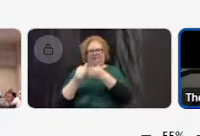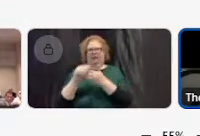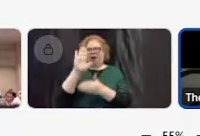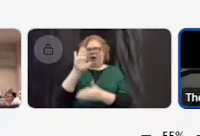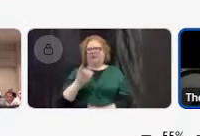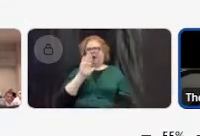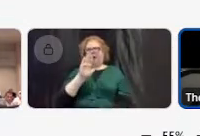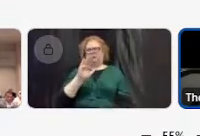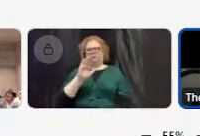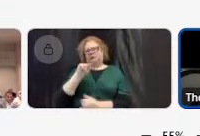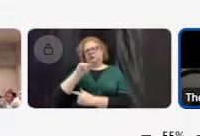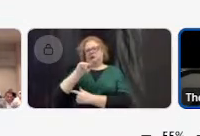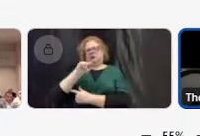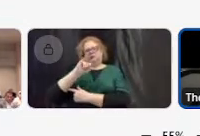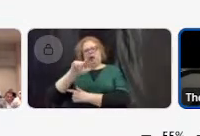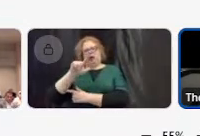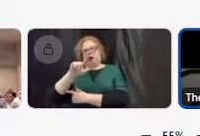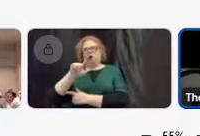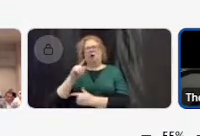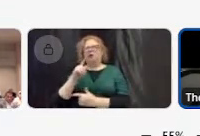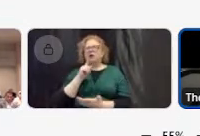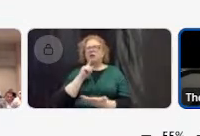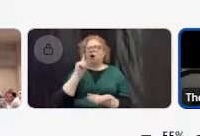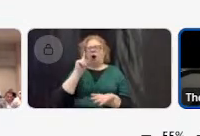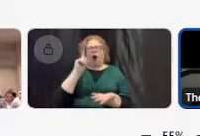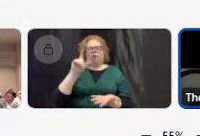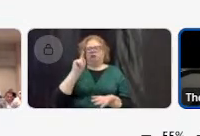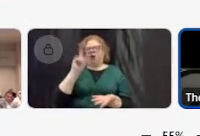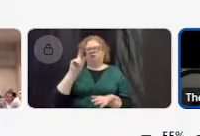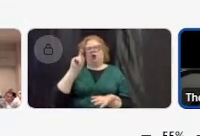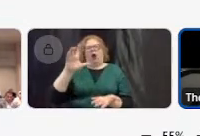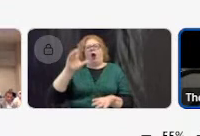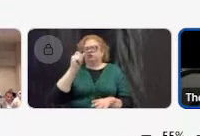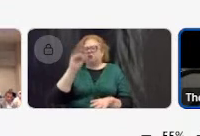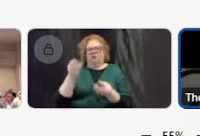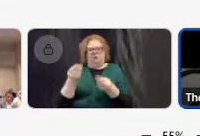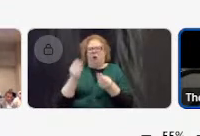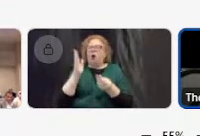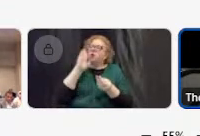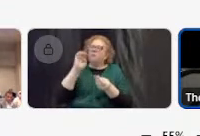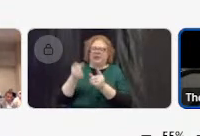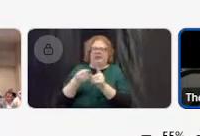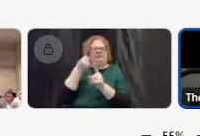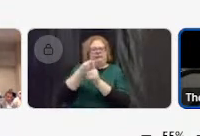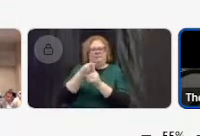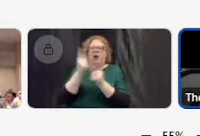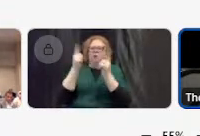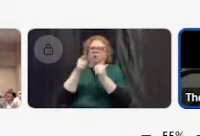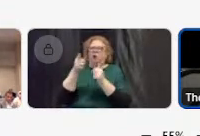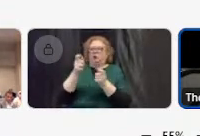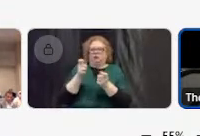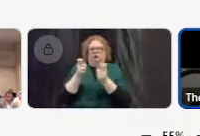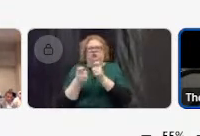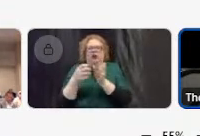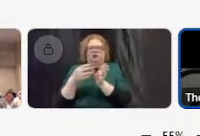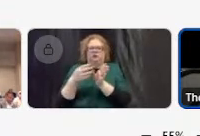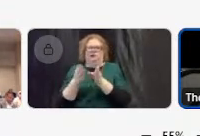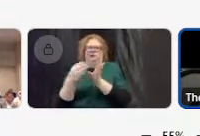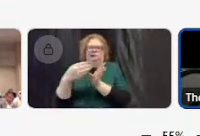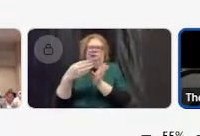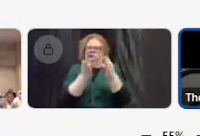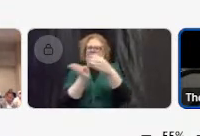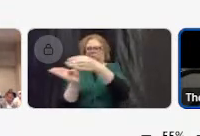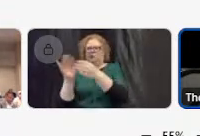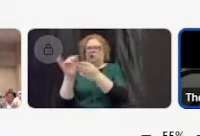possibly hundreds of property owners, that will be impacted upon the alignment of this road. And we believe that the proper steps